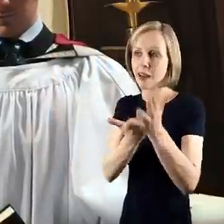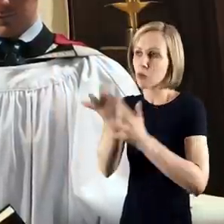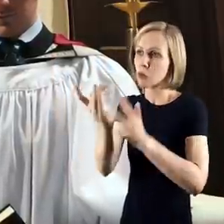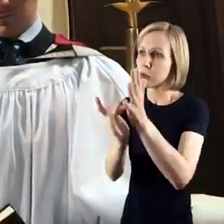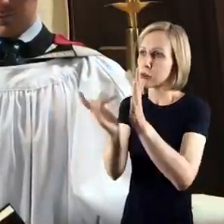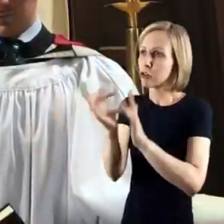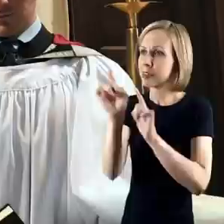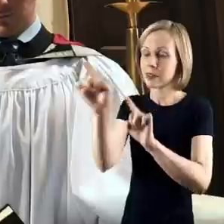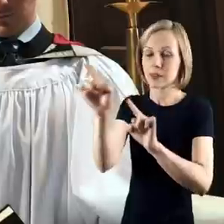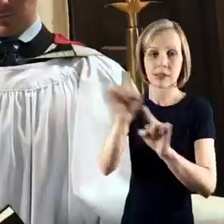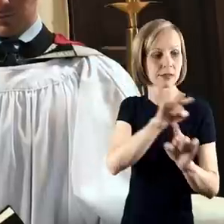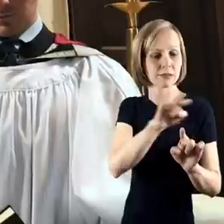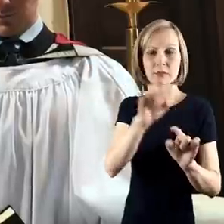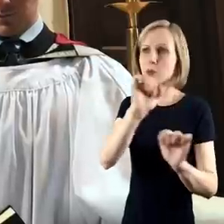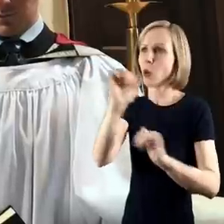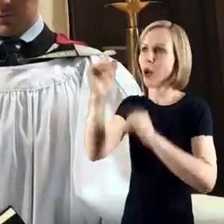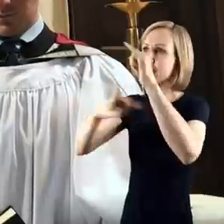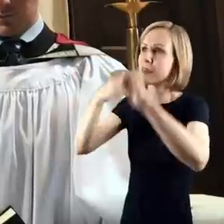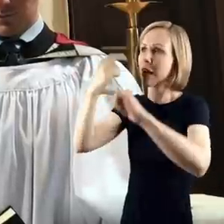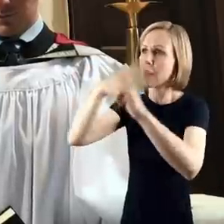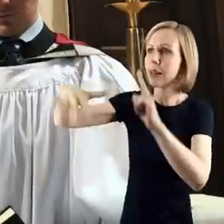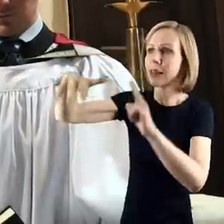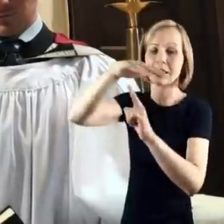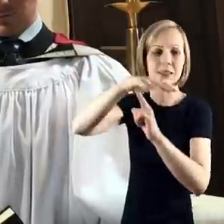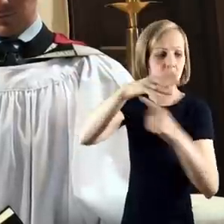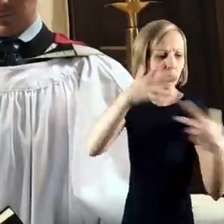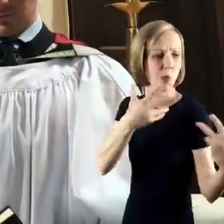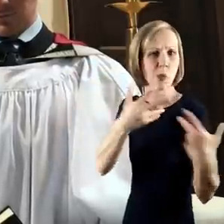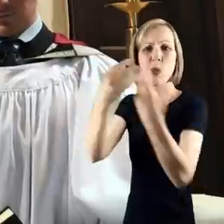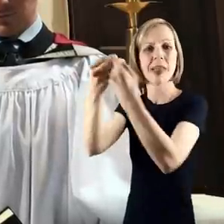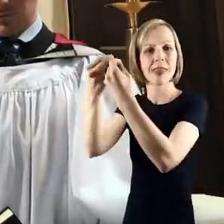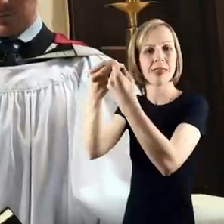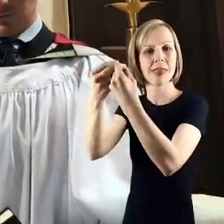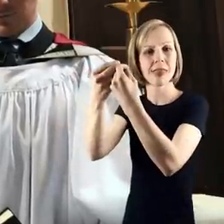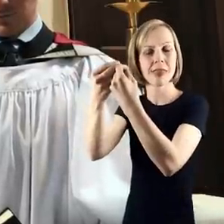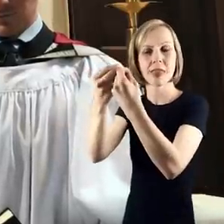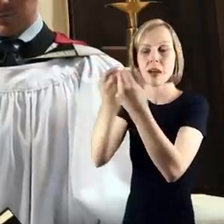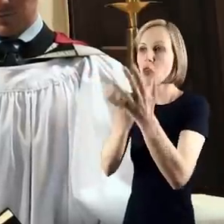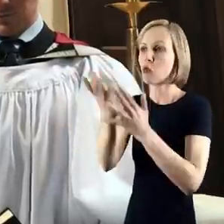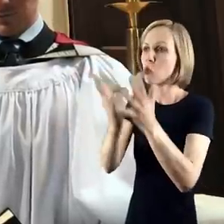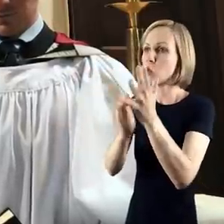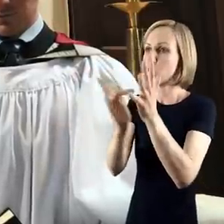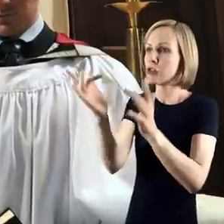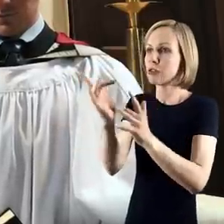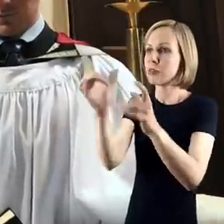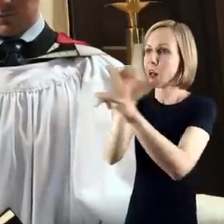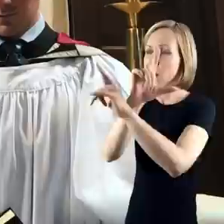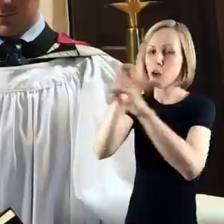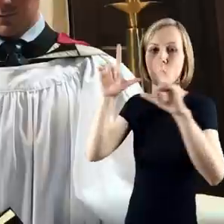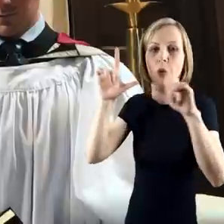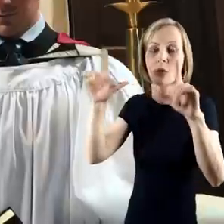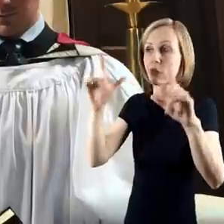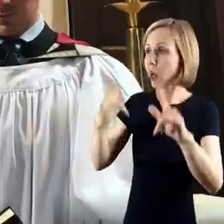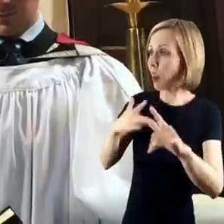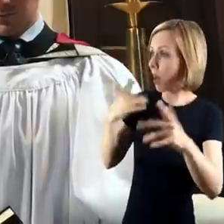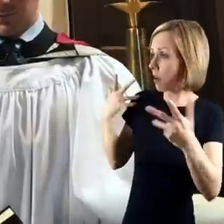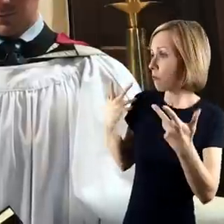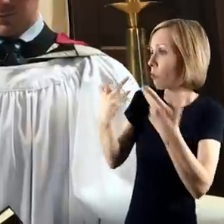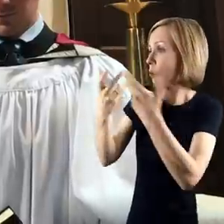kingdom. Through Jesus Christ, your Son, our Lord, who is alive and reigns with you in the unity of the Holy